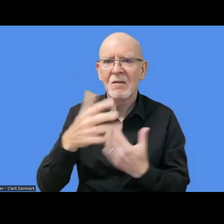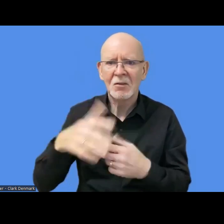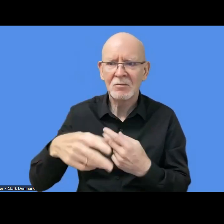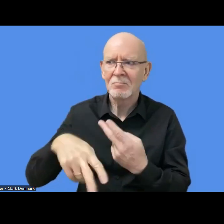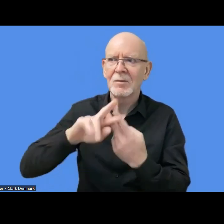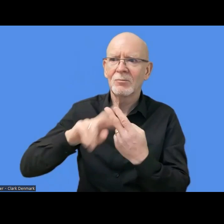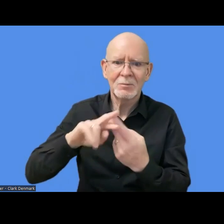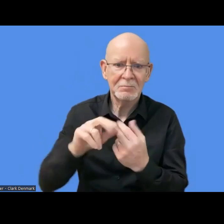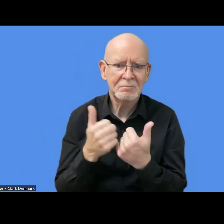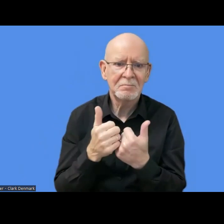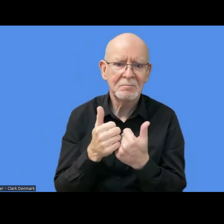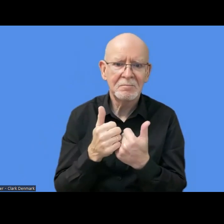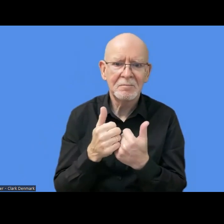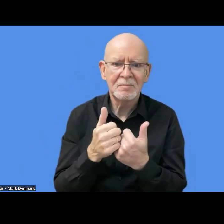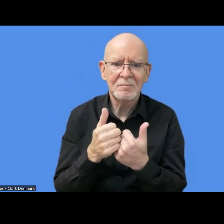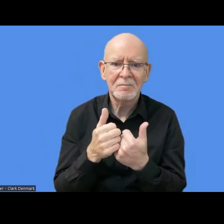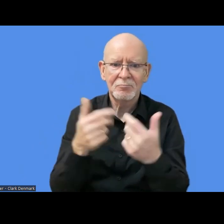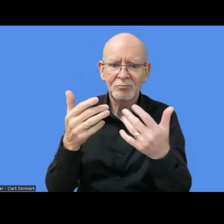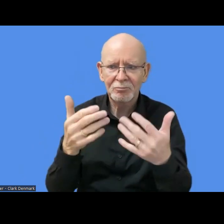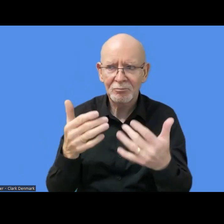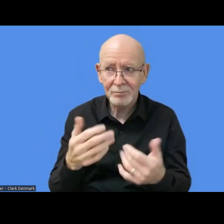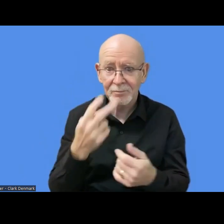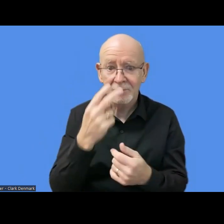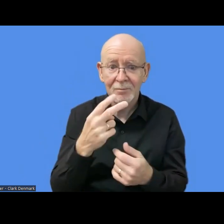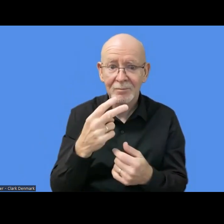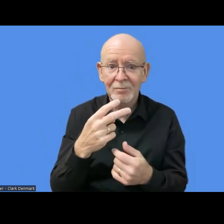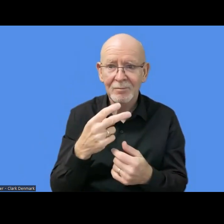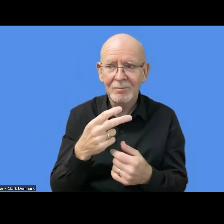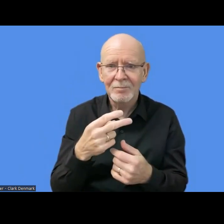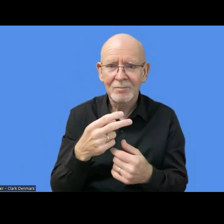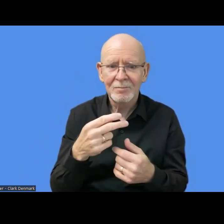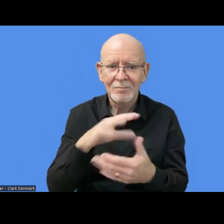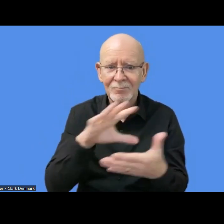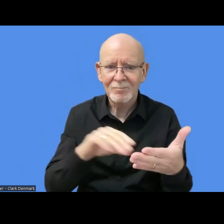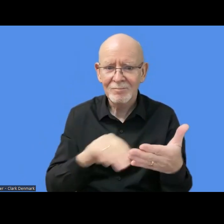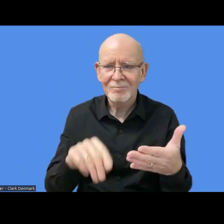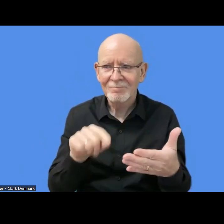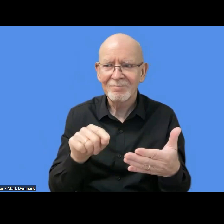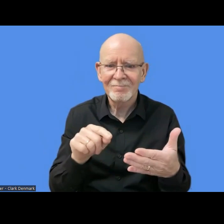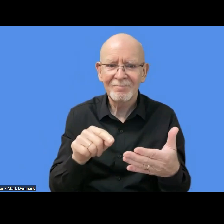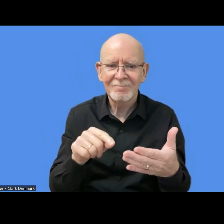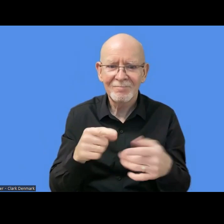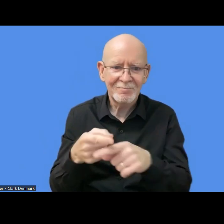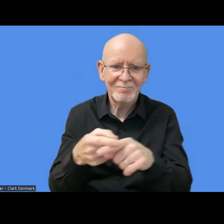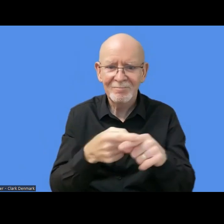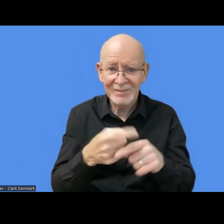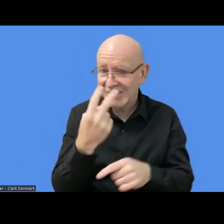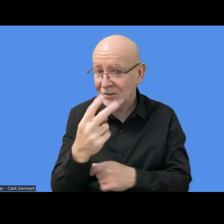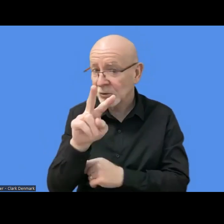from multinational enterprises, which is great. Another 27% from small and medium-sized